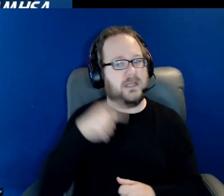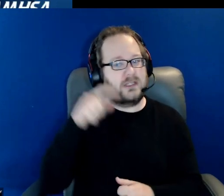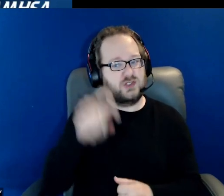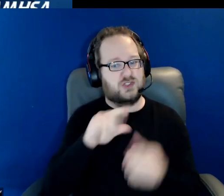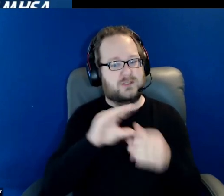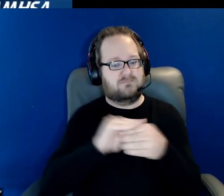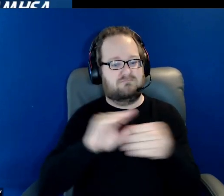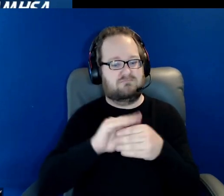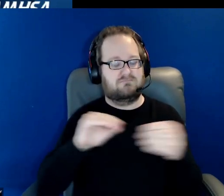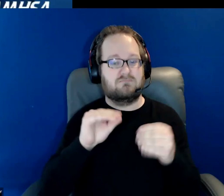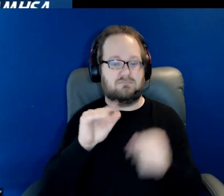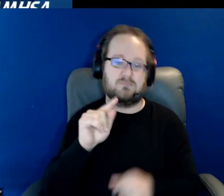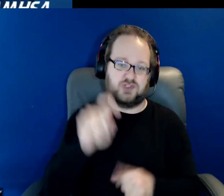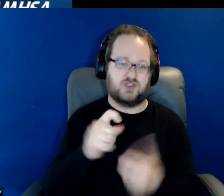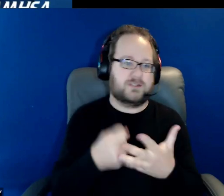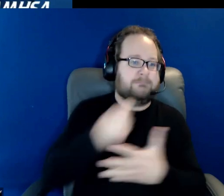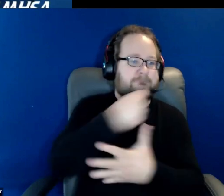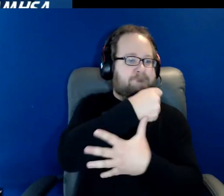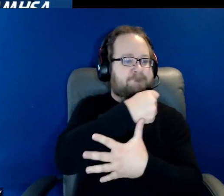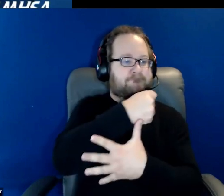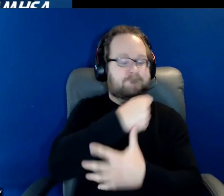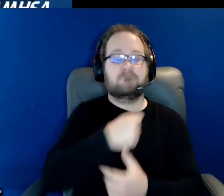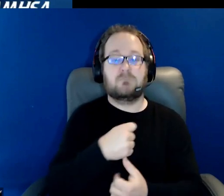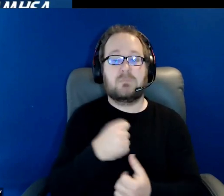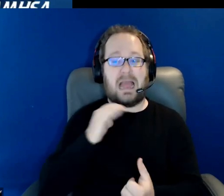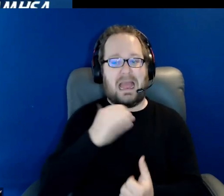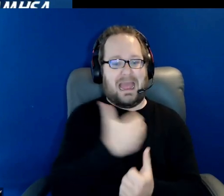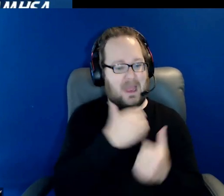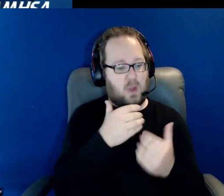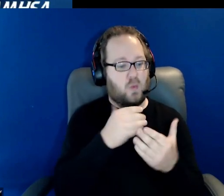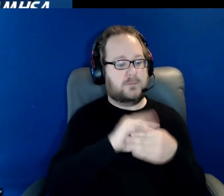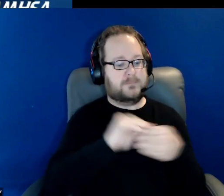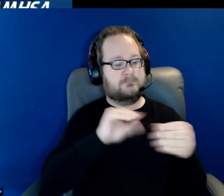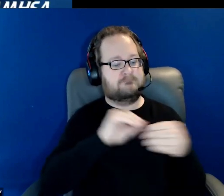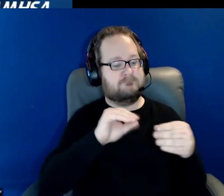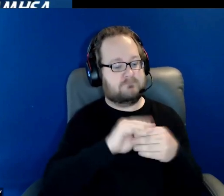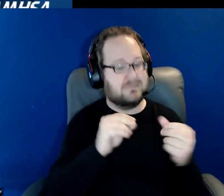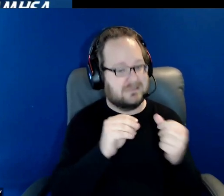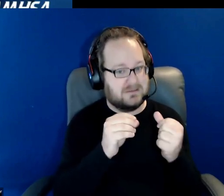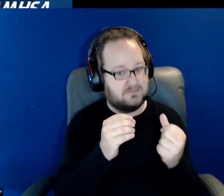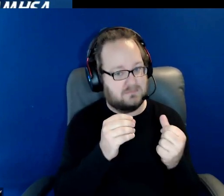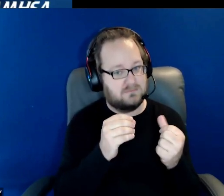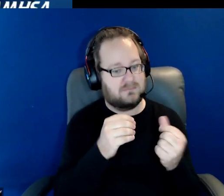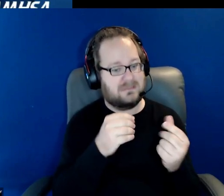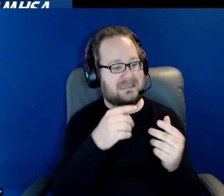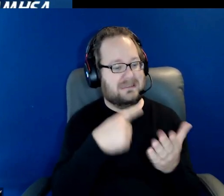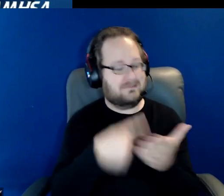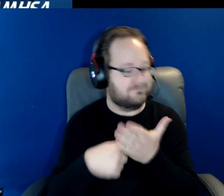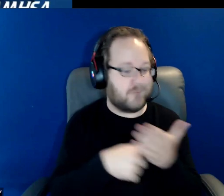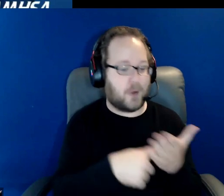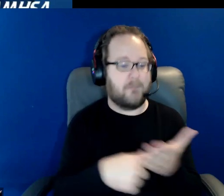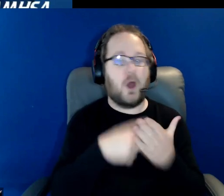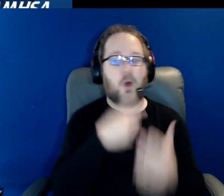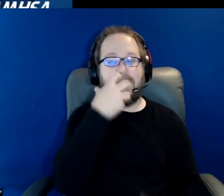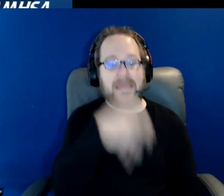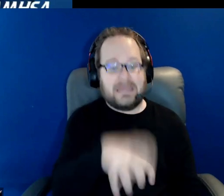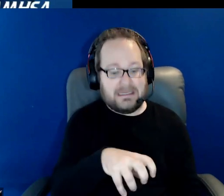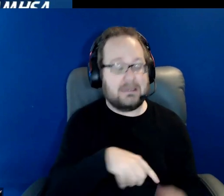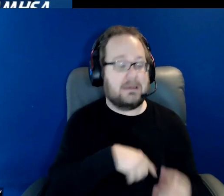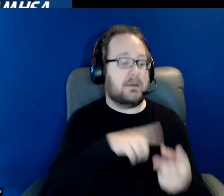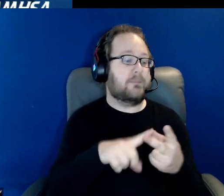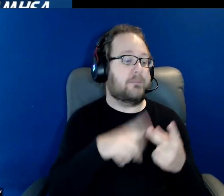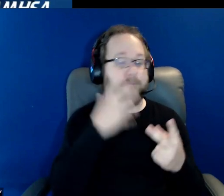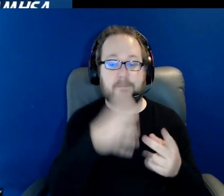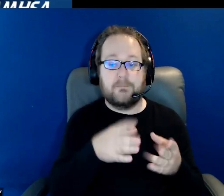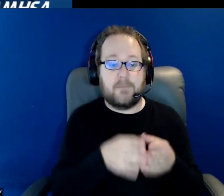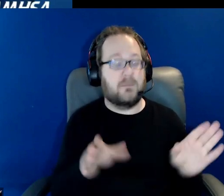we talk about extreme heat and climate affects people's mental health. As we talk about data that is